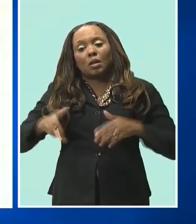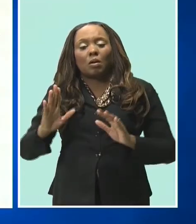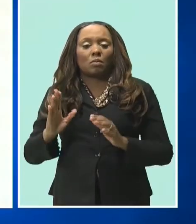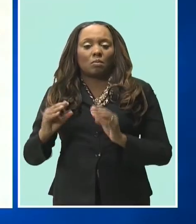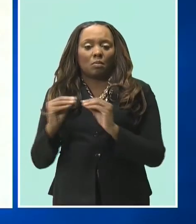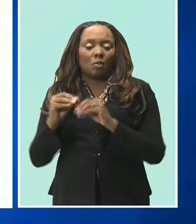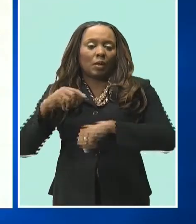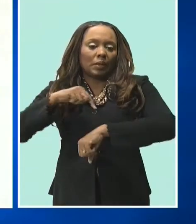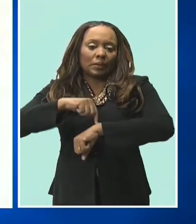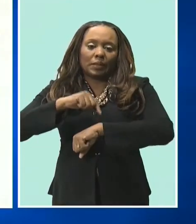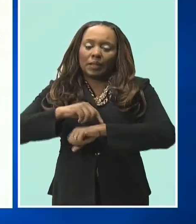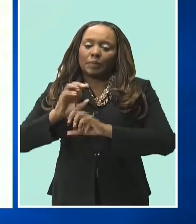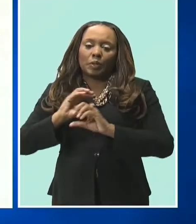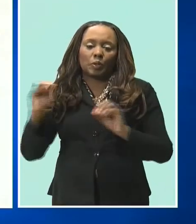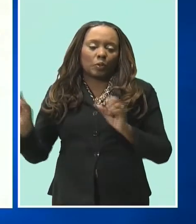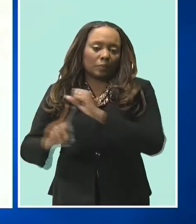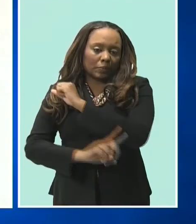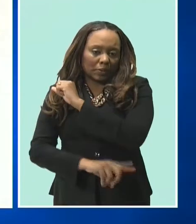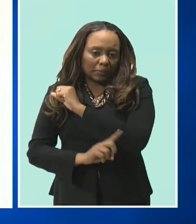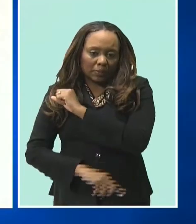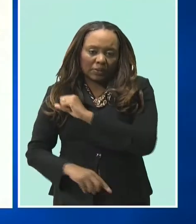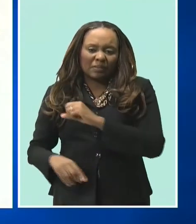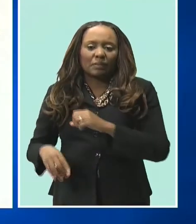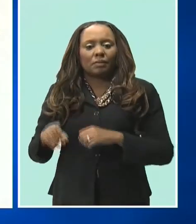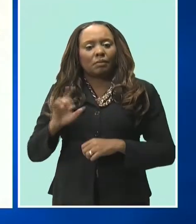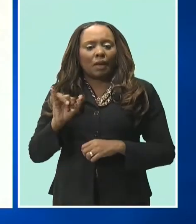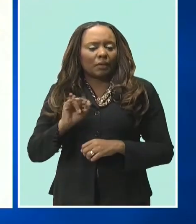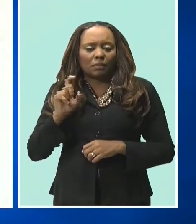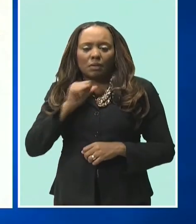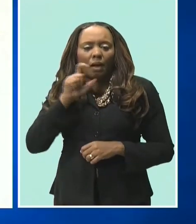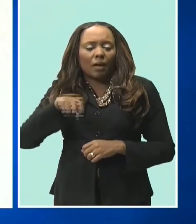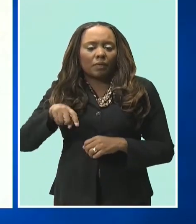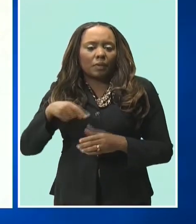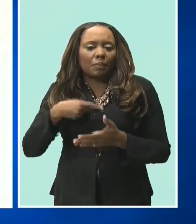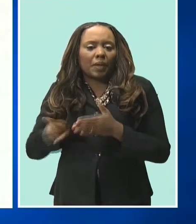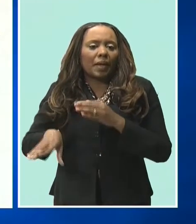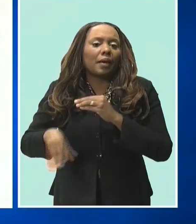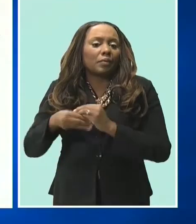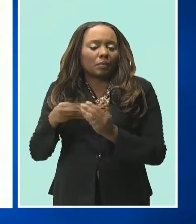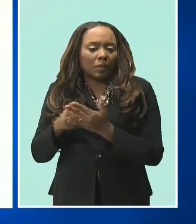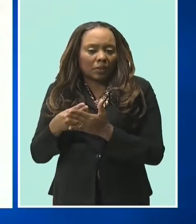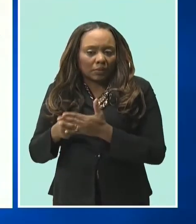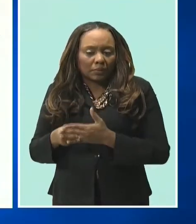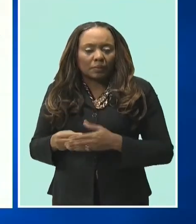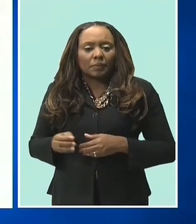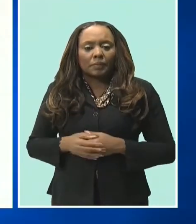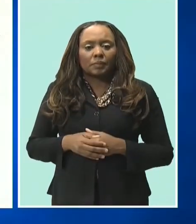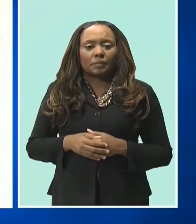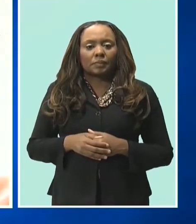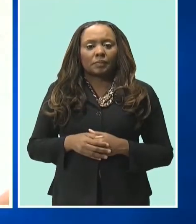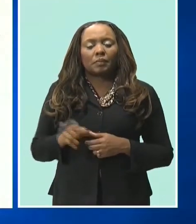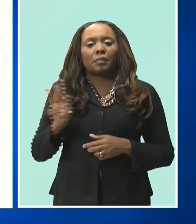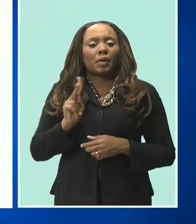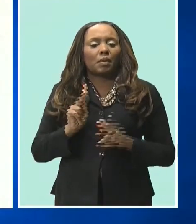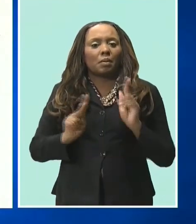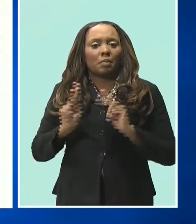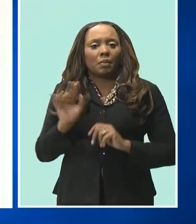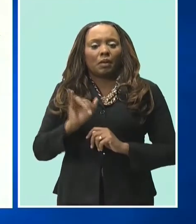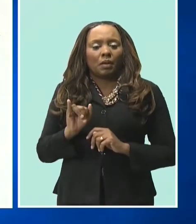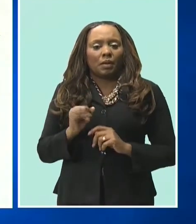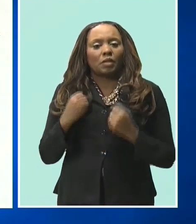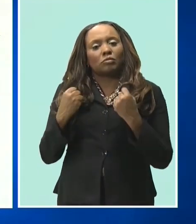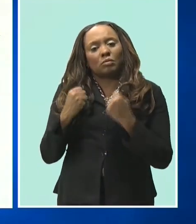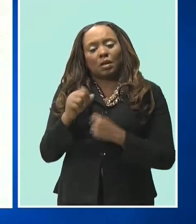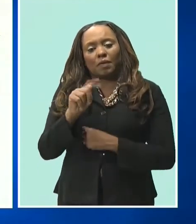said before, any penalties. And persons who are affected mainly are persons in the taxi